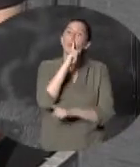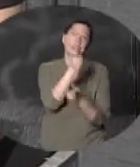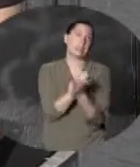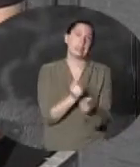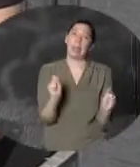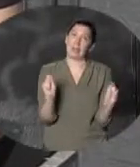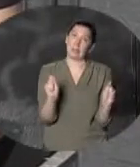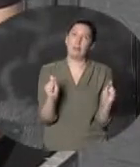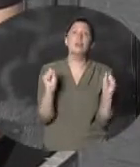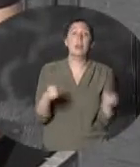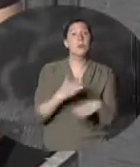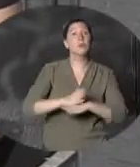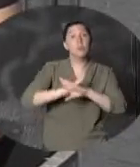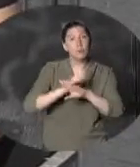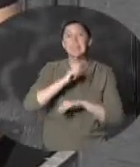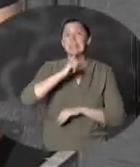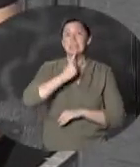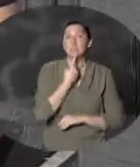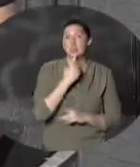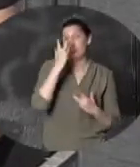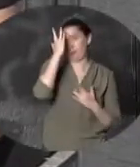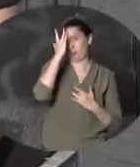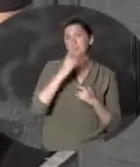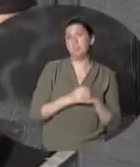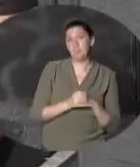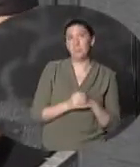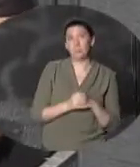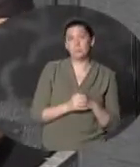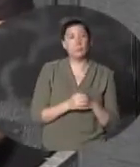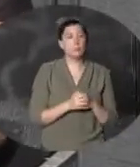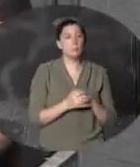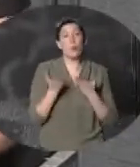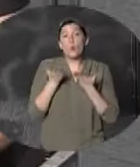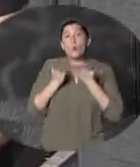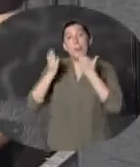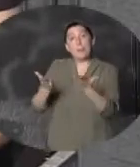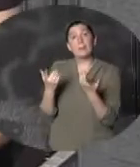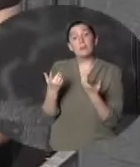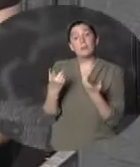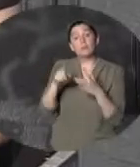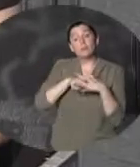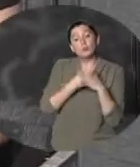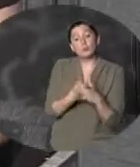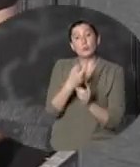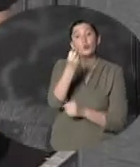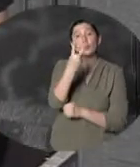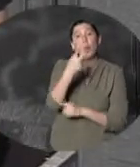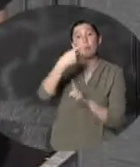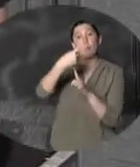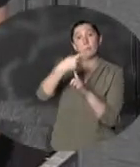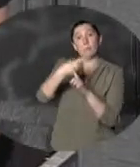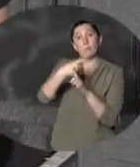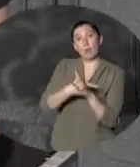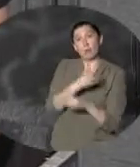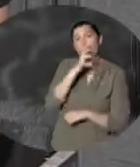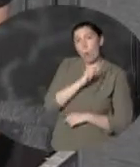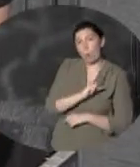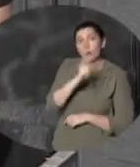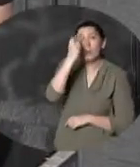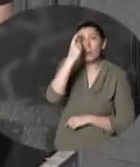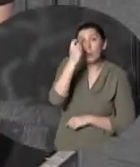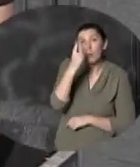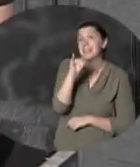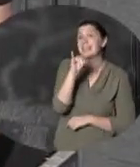they prevent significant illness. We recommend vaccination starting at 12 months old, but there is a caveat to that.